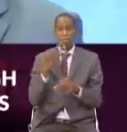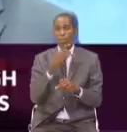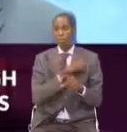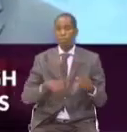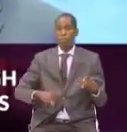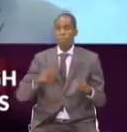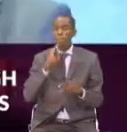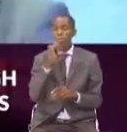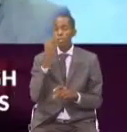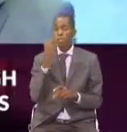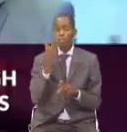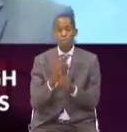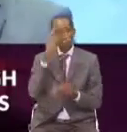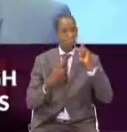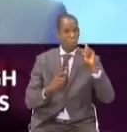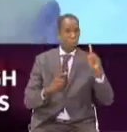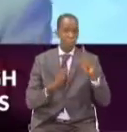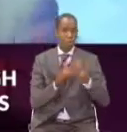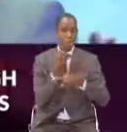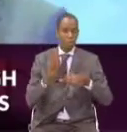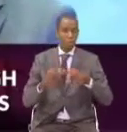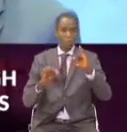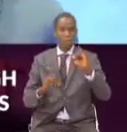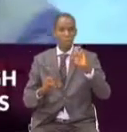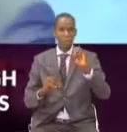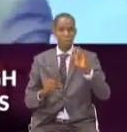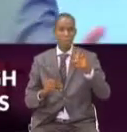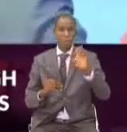not just for Israel. It's for all nations, and it's for all